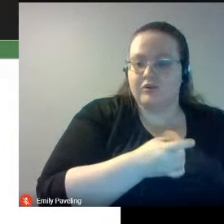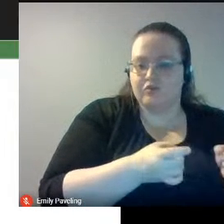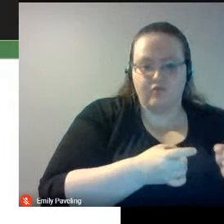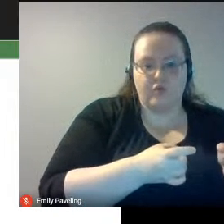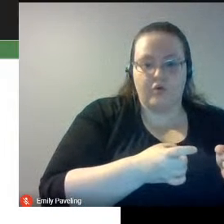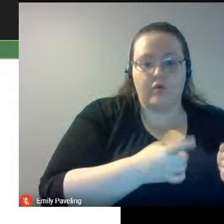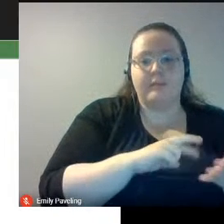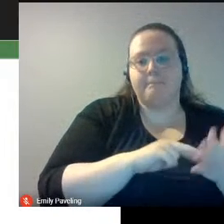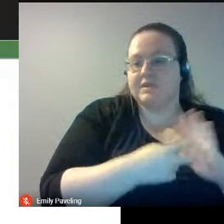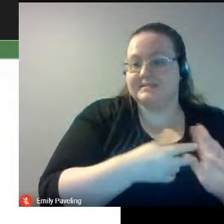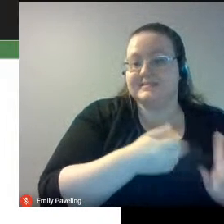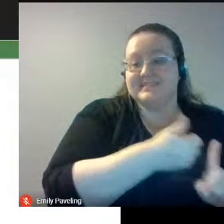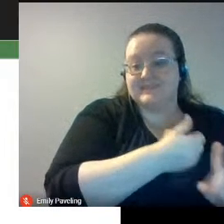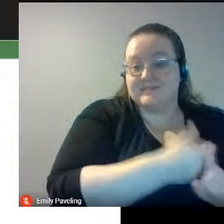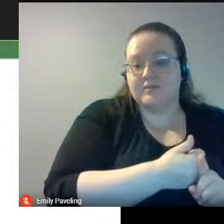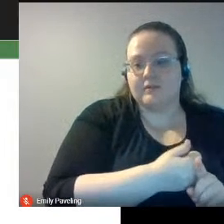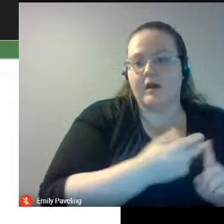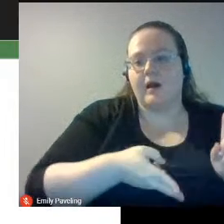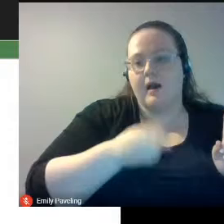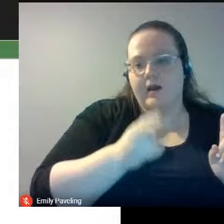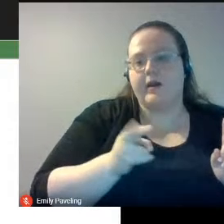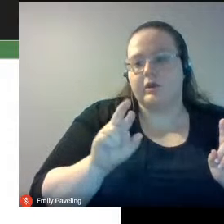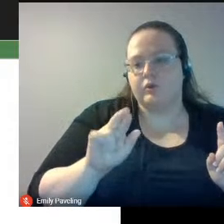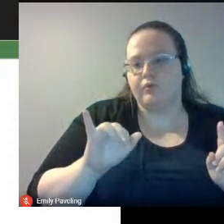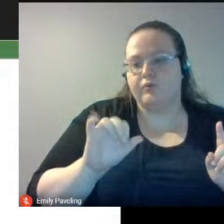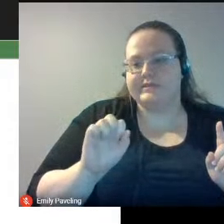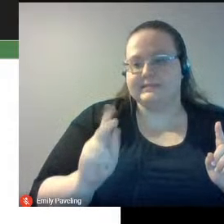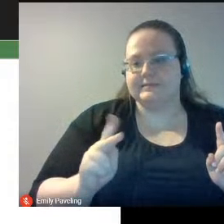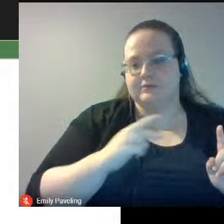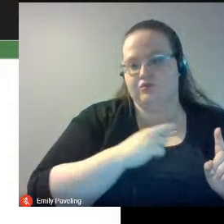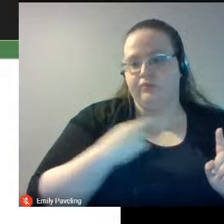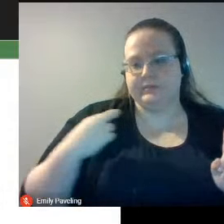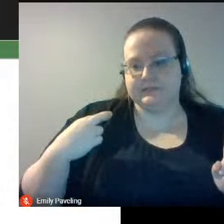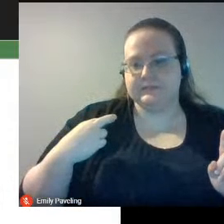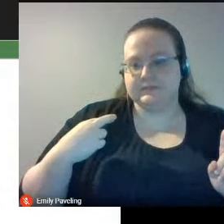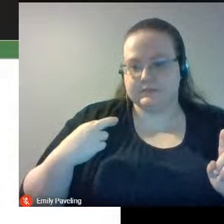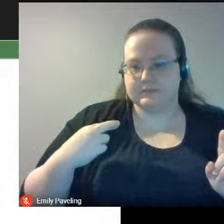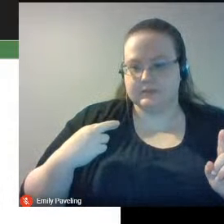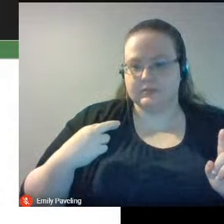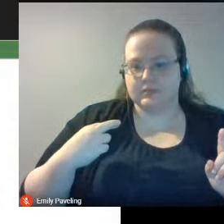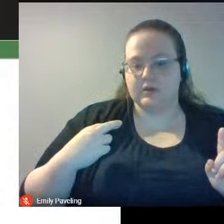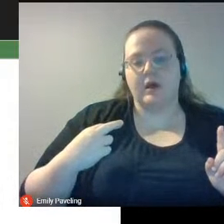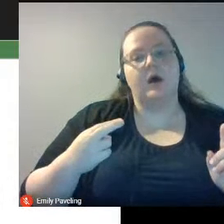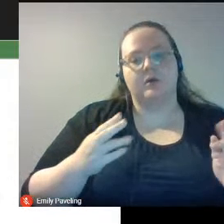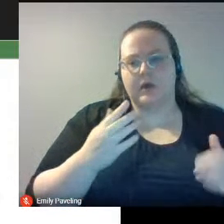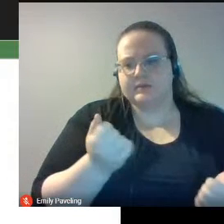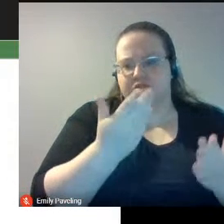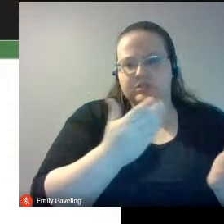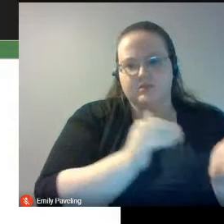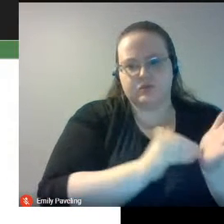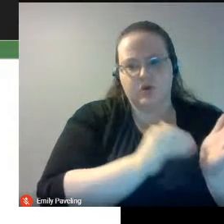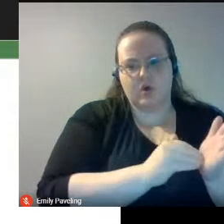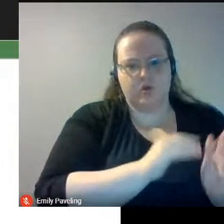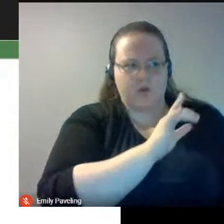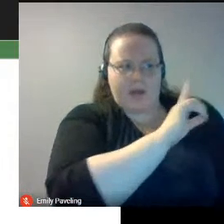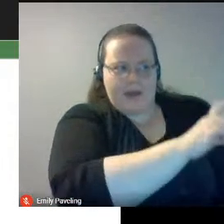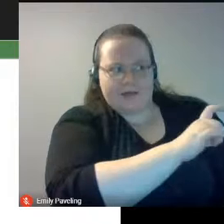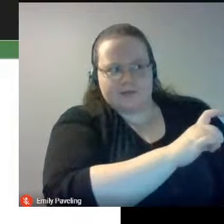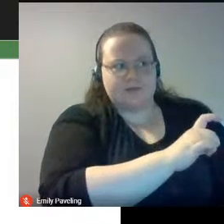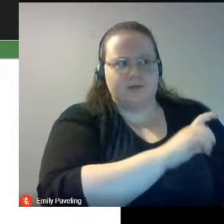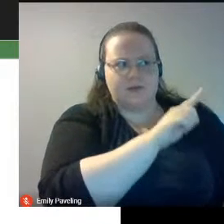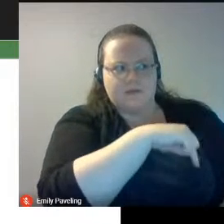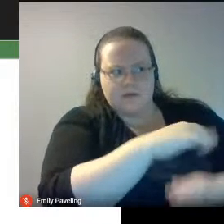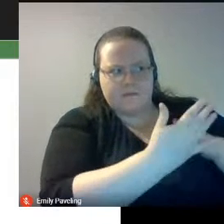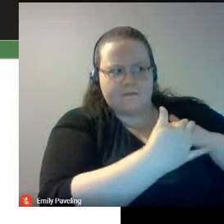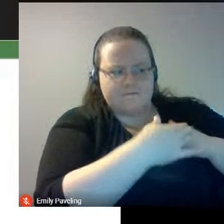with your child's doctor to discuss the risks. In some cases, staying at home may be the safer option, but we